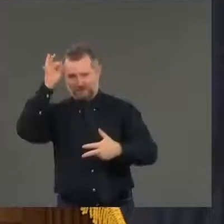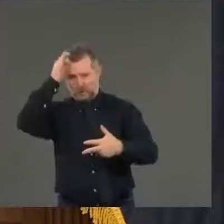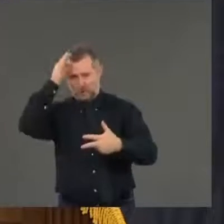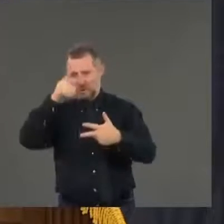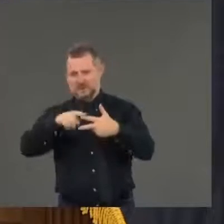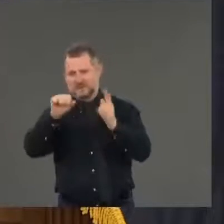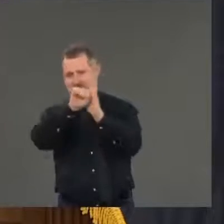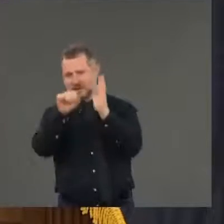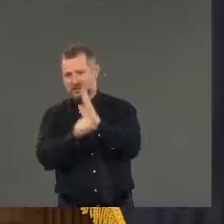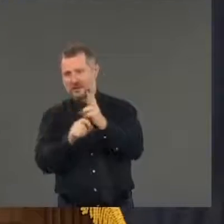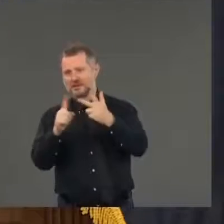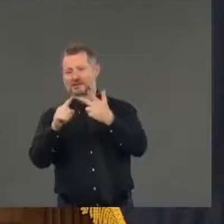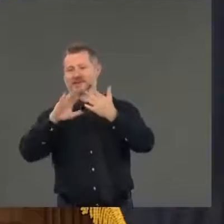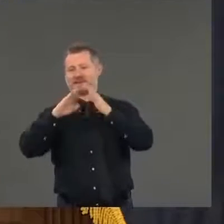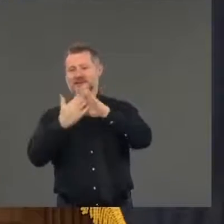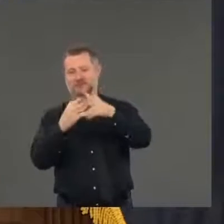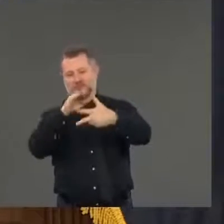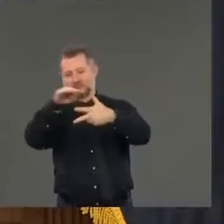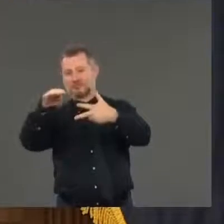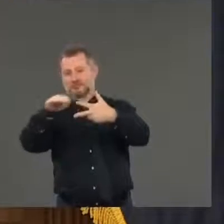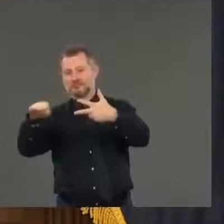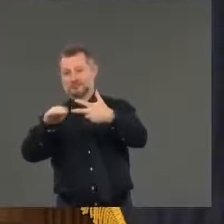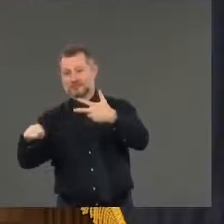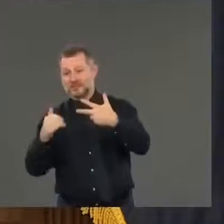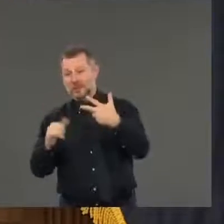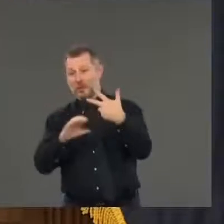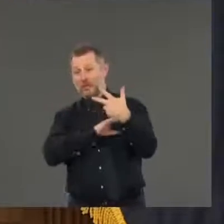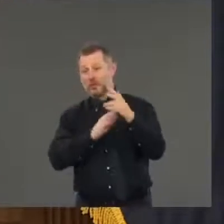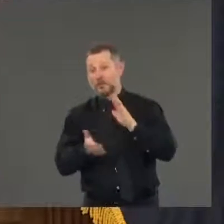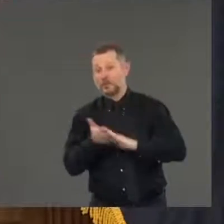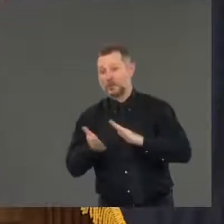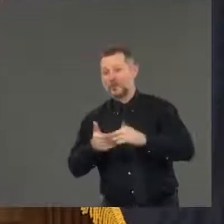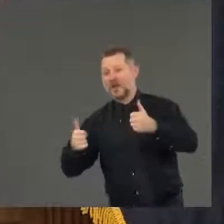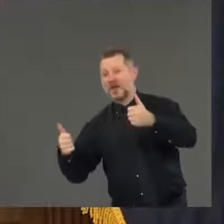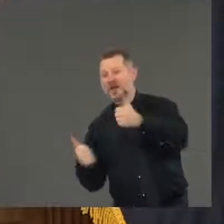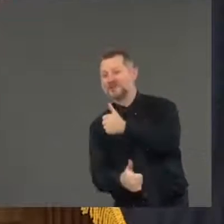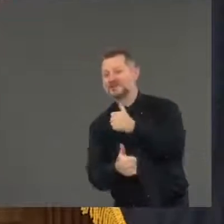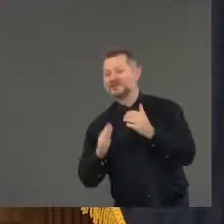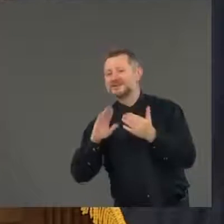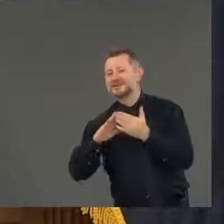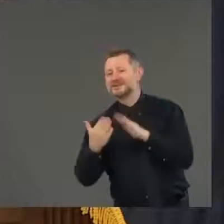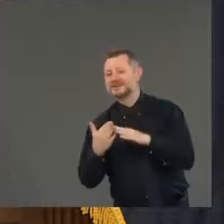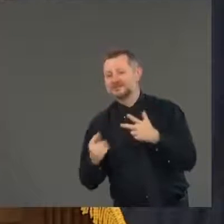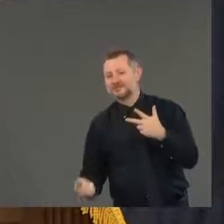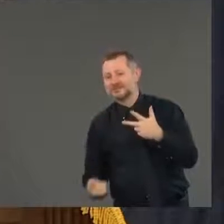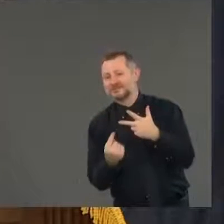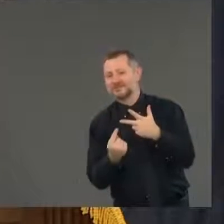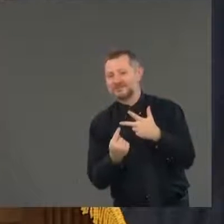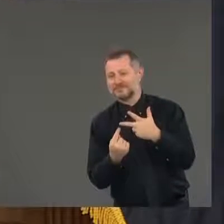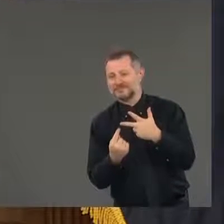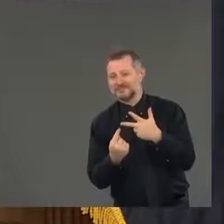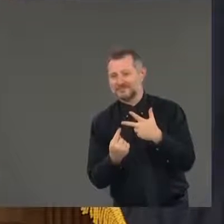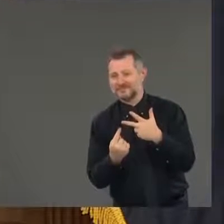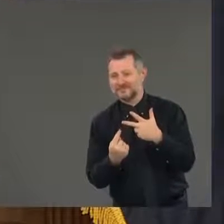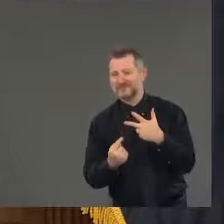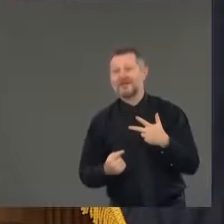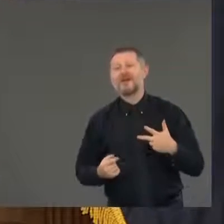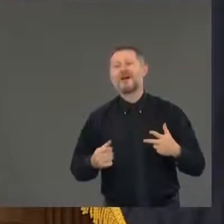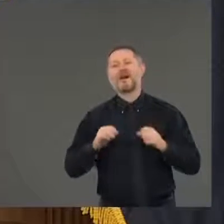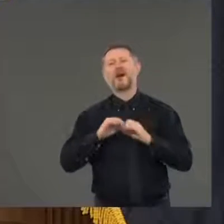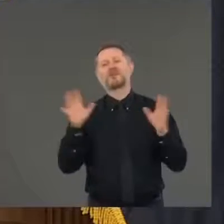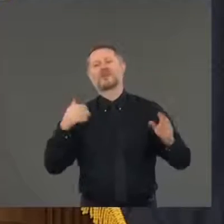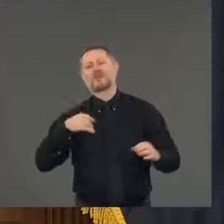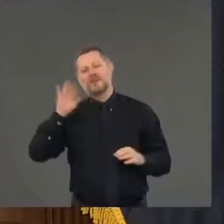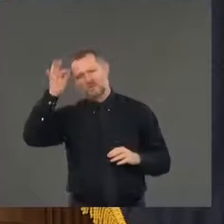jurisdiction. Policing, there are state laws, federal laws, but The specifics are left to